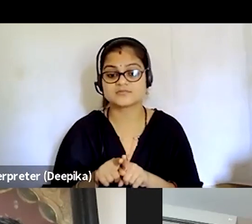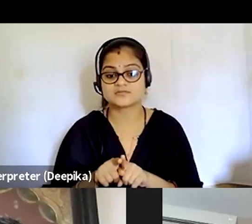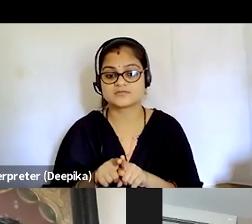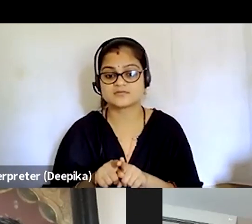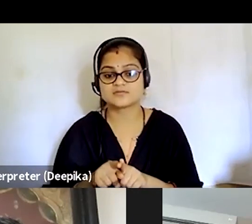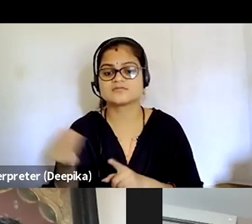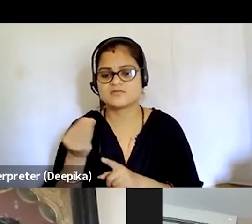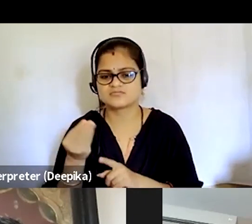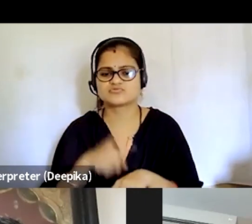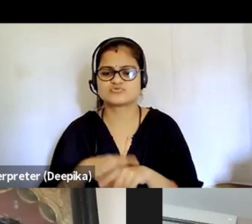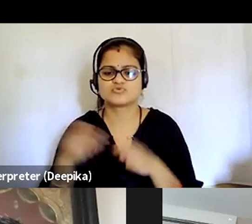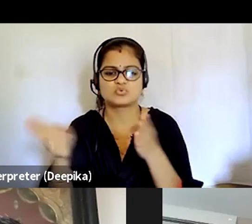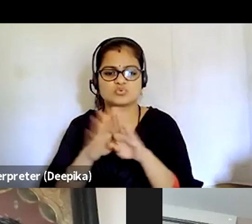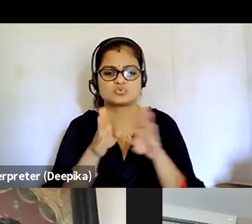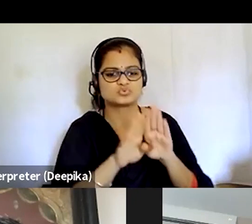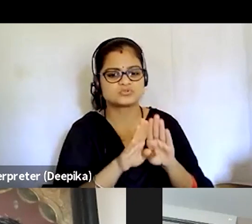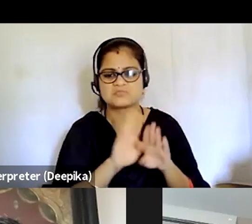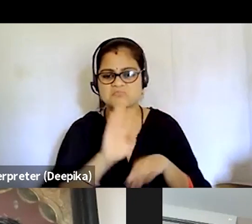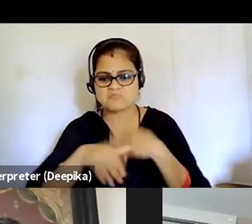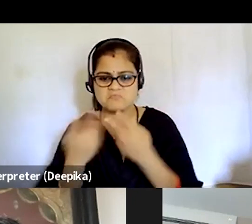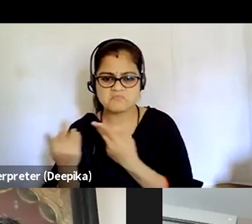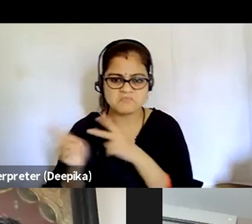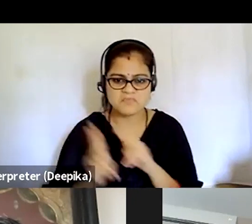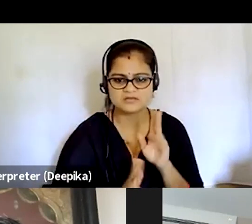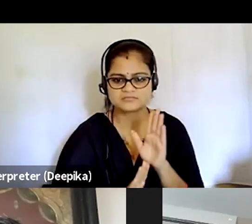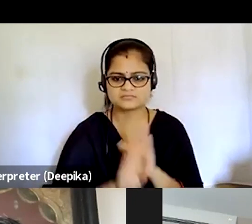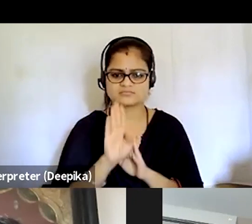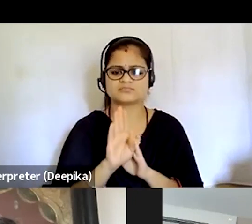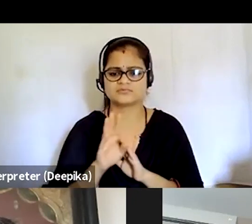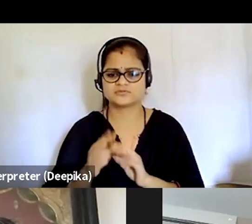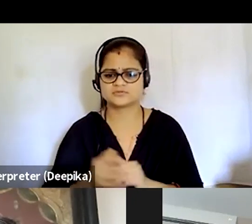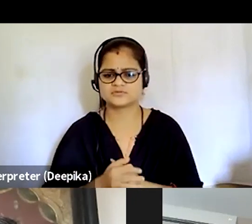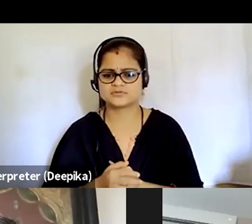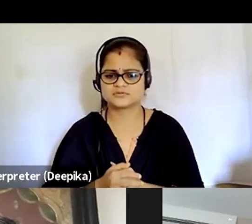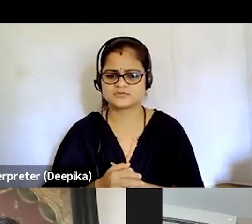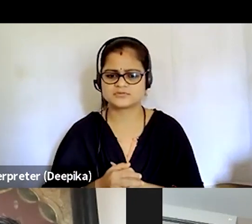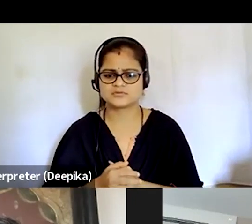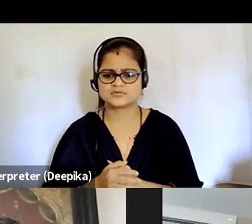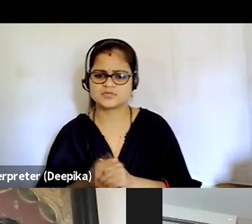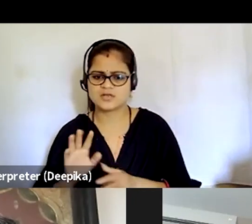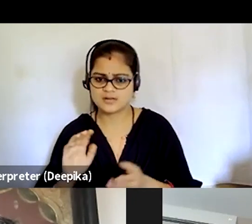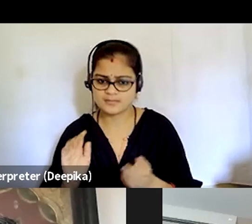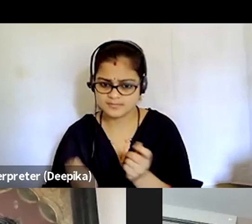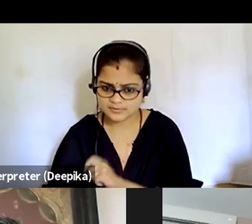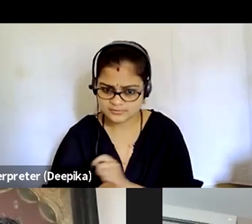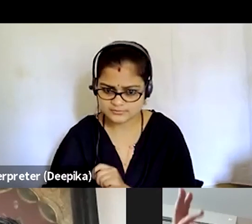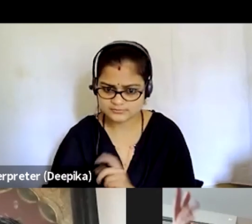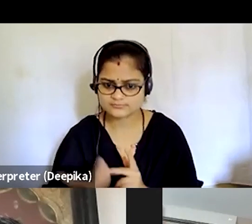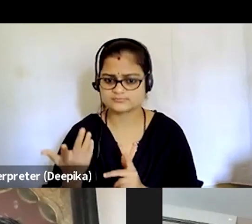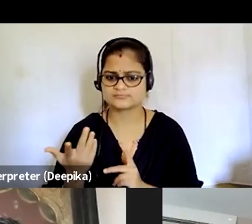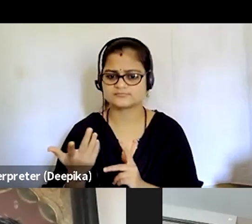shutters. They couldn't cope with, And can you imagine how it must have been for the cricket matches to have